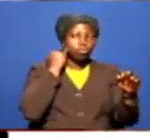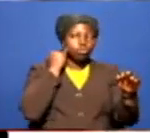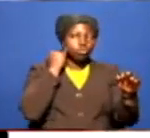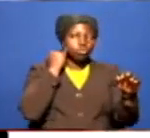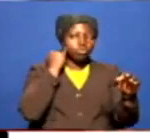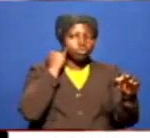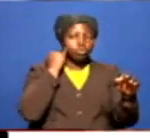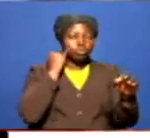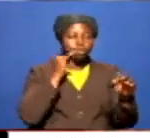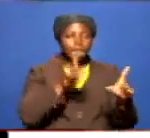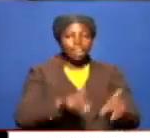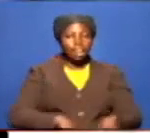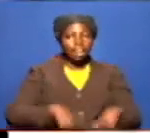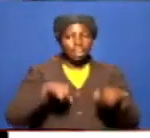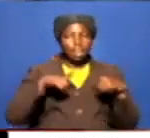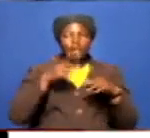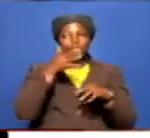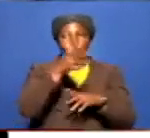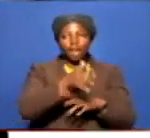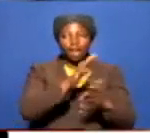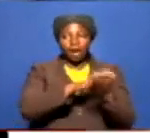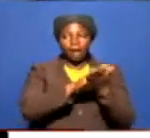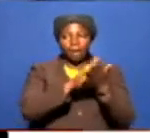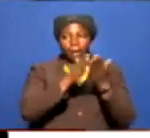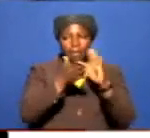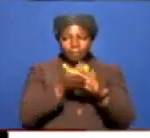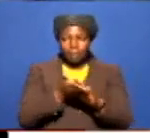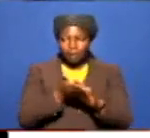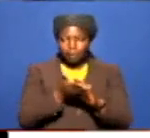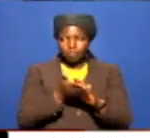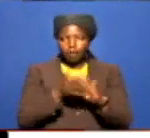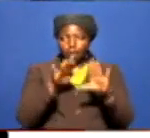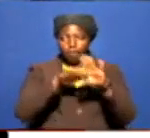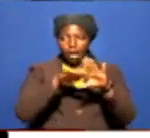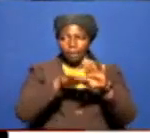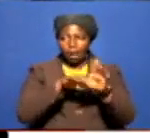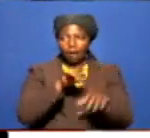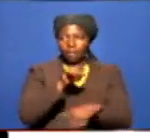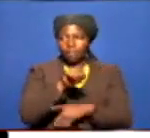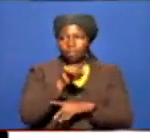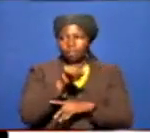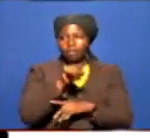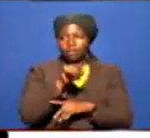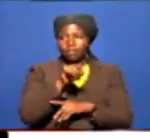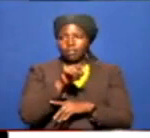here and became aware of this city.